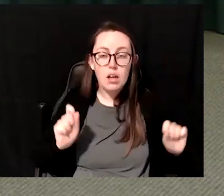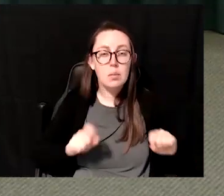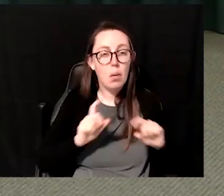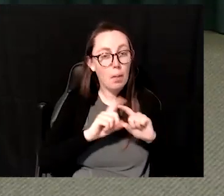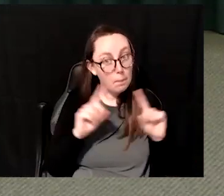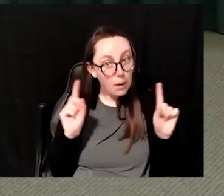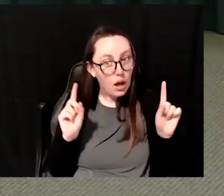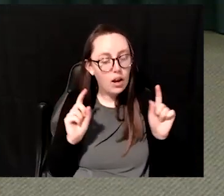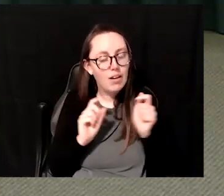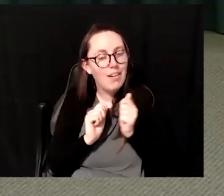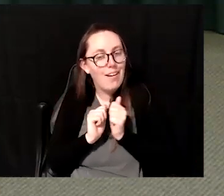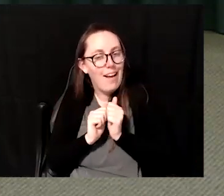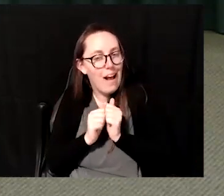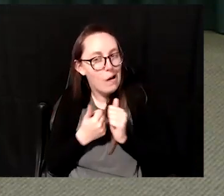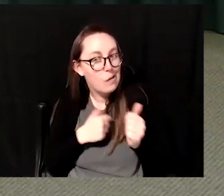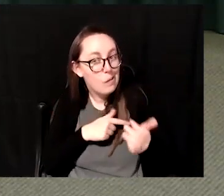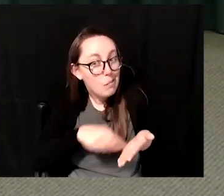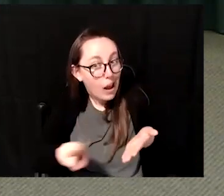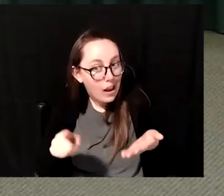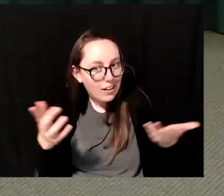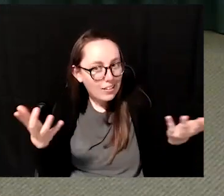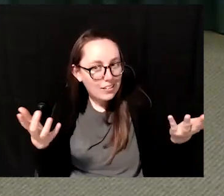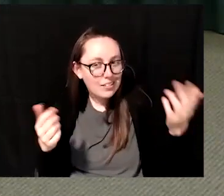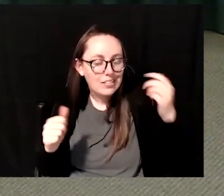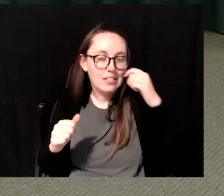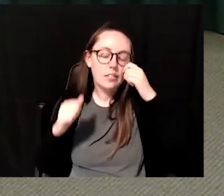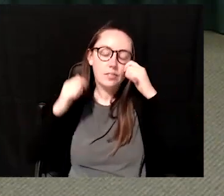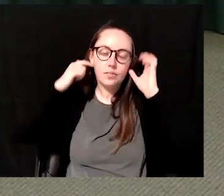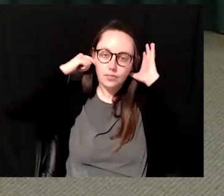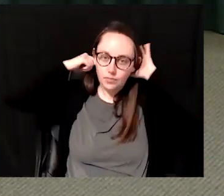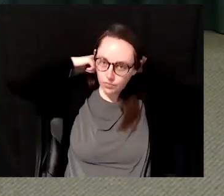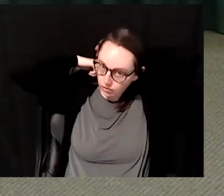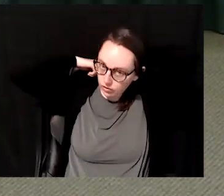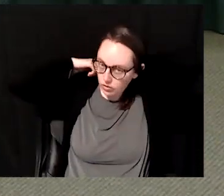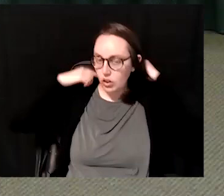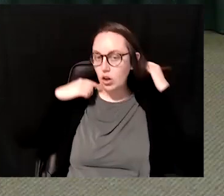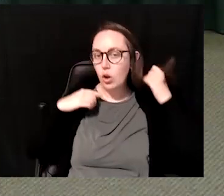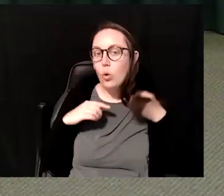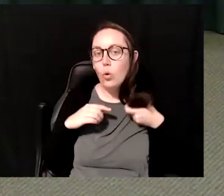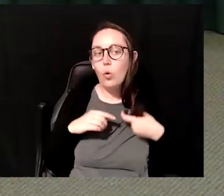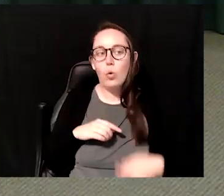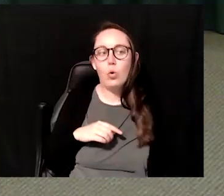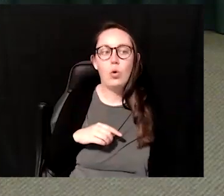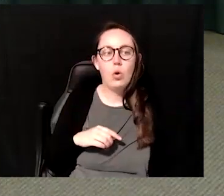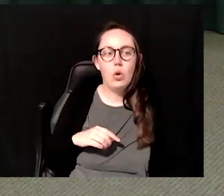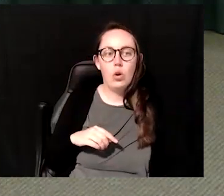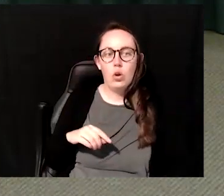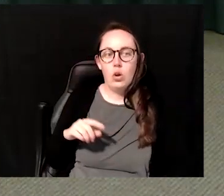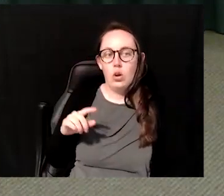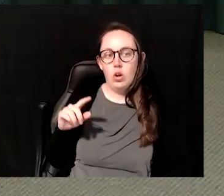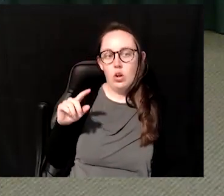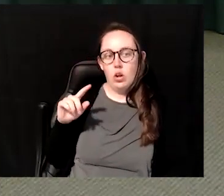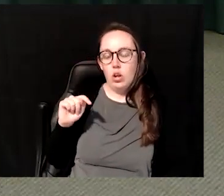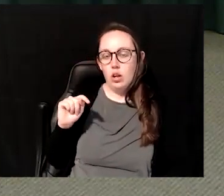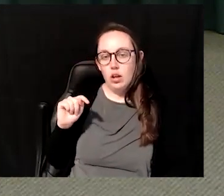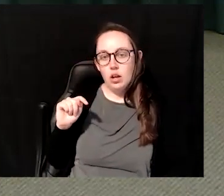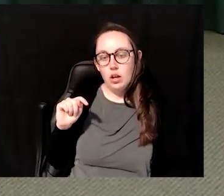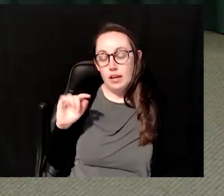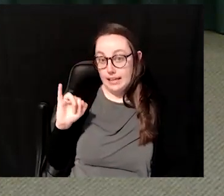John or Patrick I'm sorry John um so if the boards uh basically made a motion that